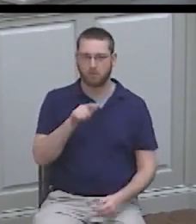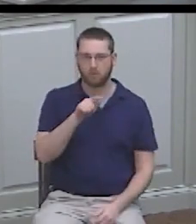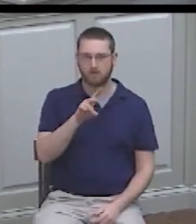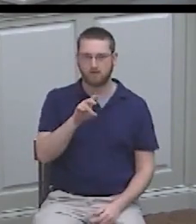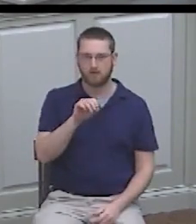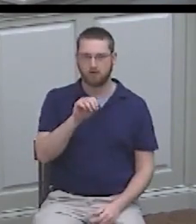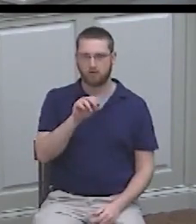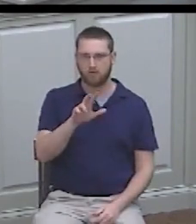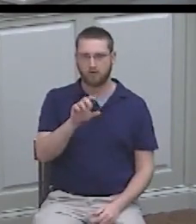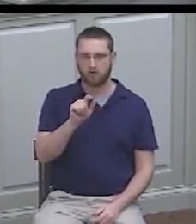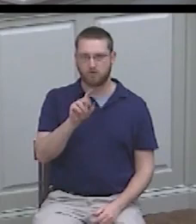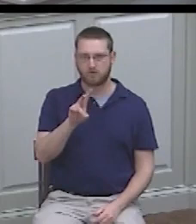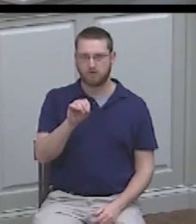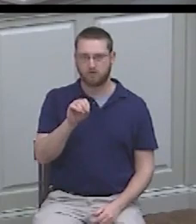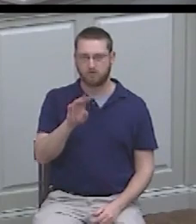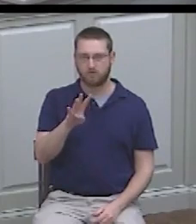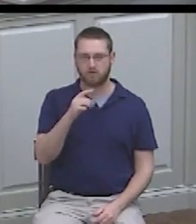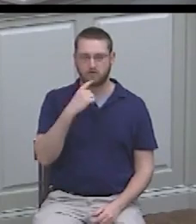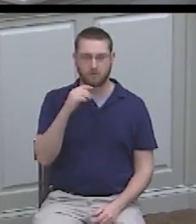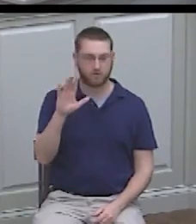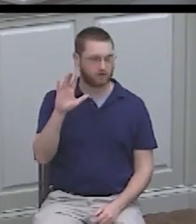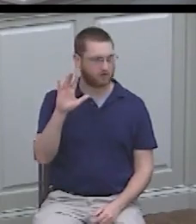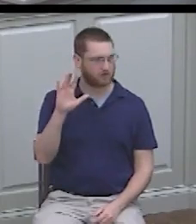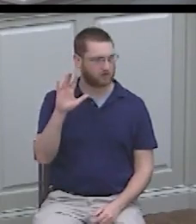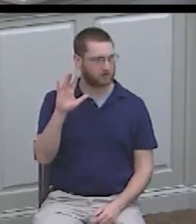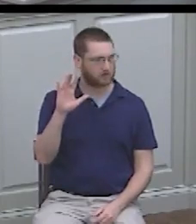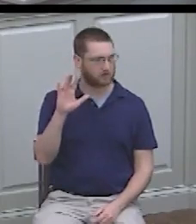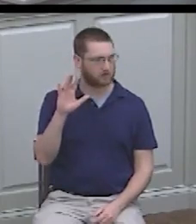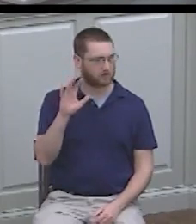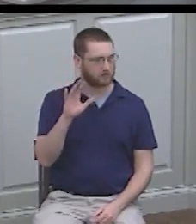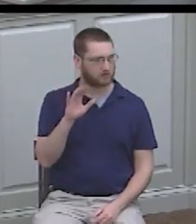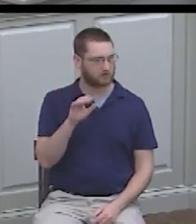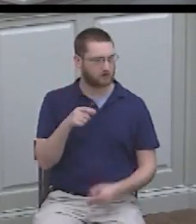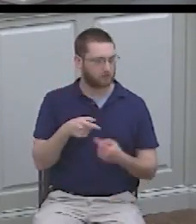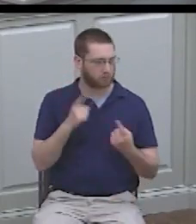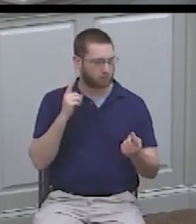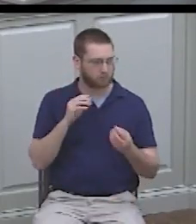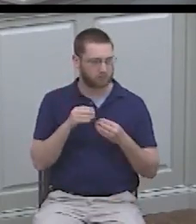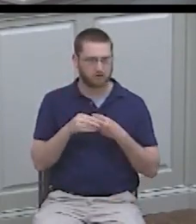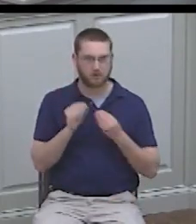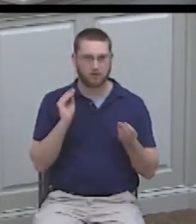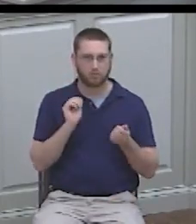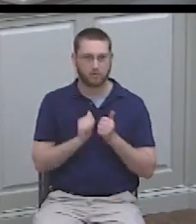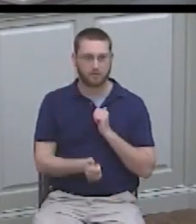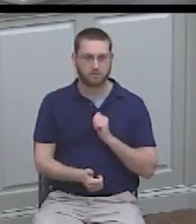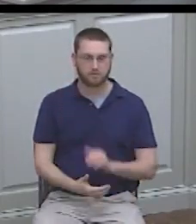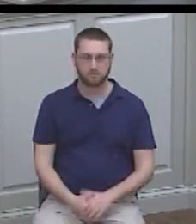2017-03-2704, signify by saying aye. Aye. Aye. Opposed, like sign. Motion carries.